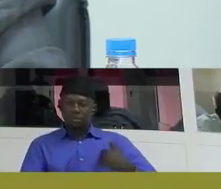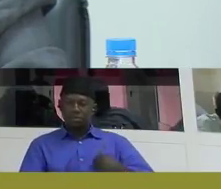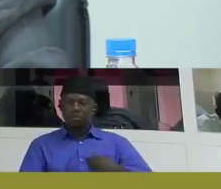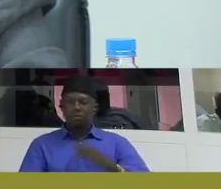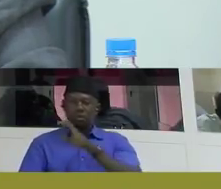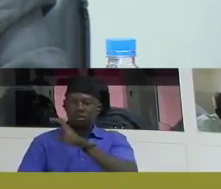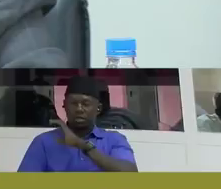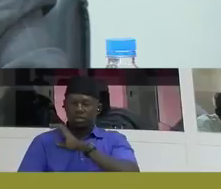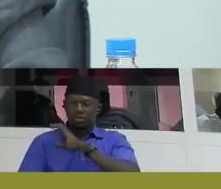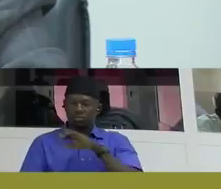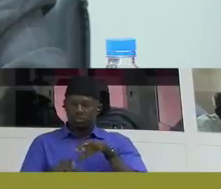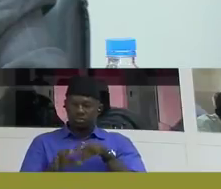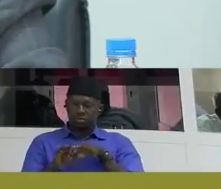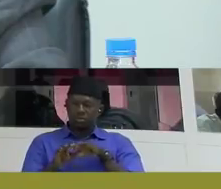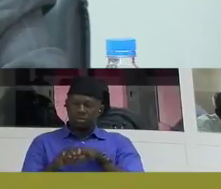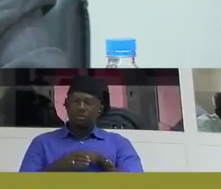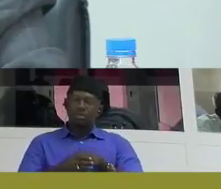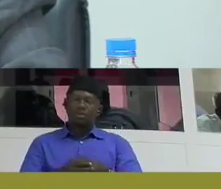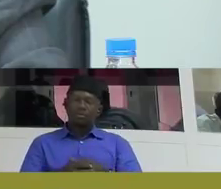And